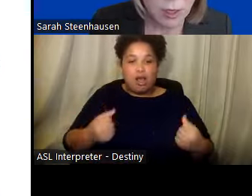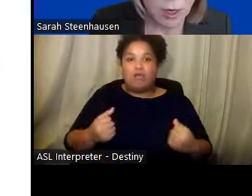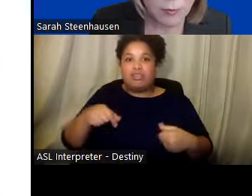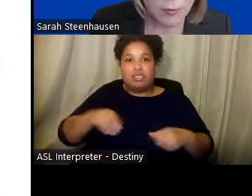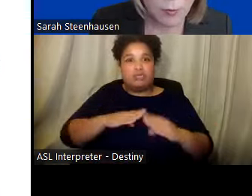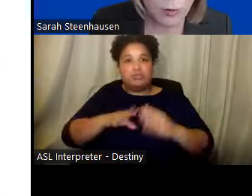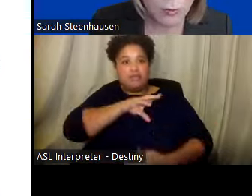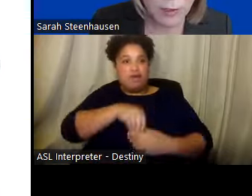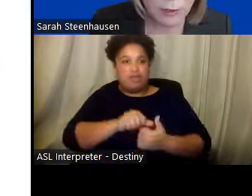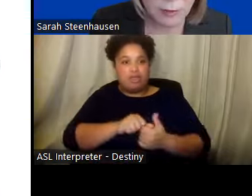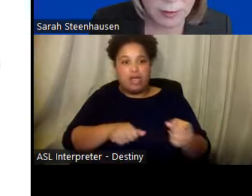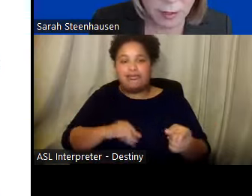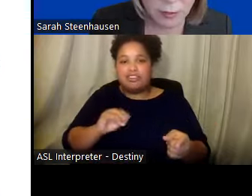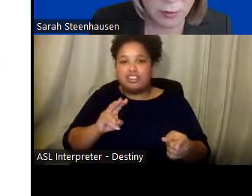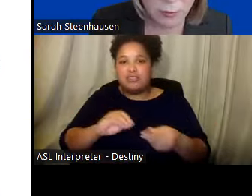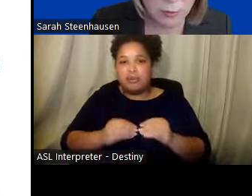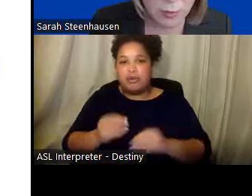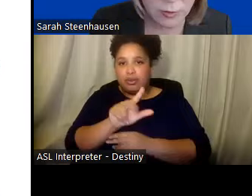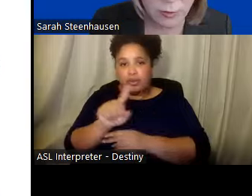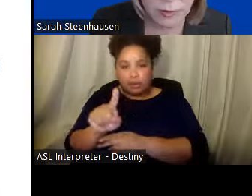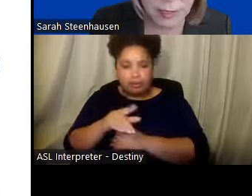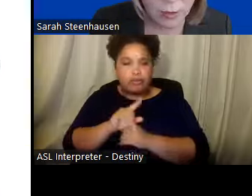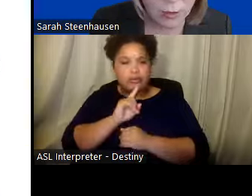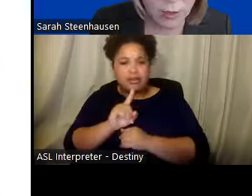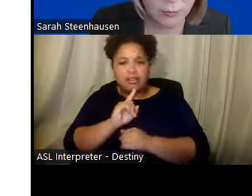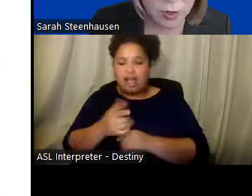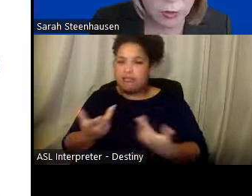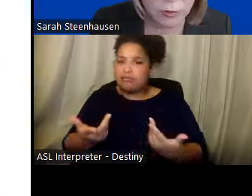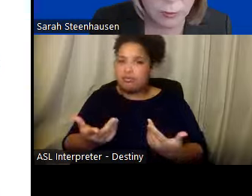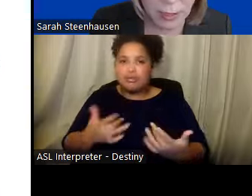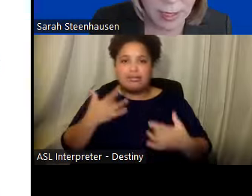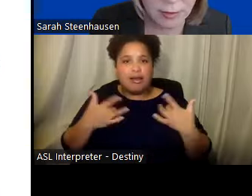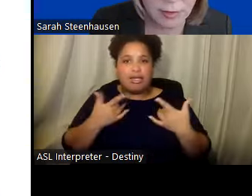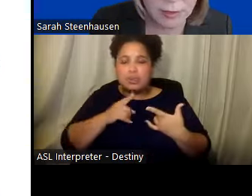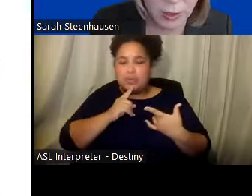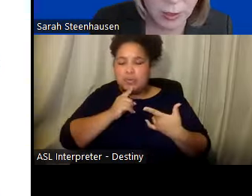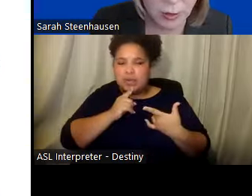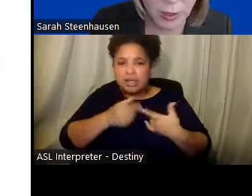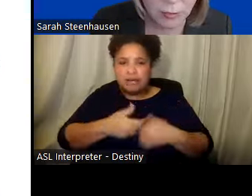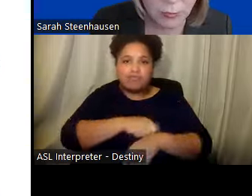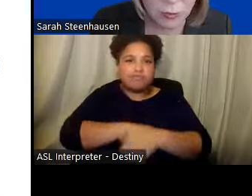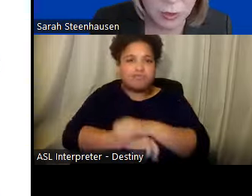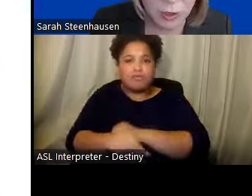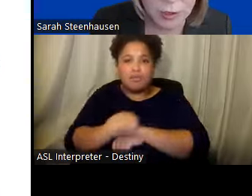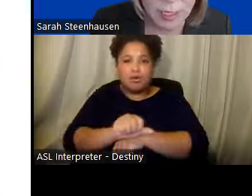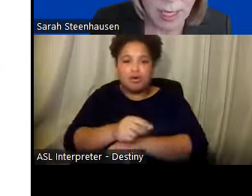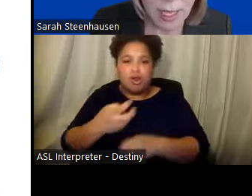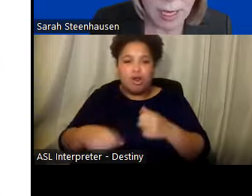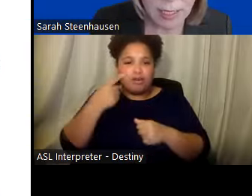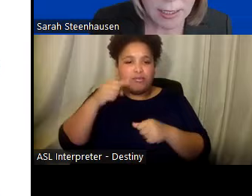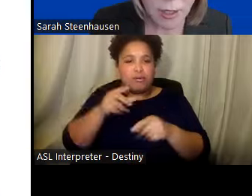in. We're really excited to be really doubling down on our efforts to expand access to behavioral health for older